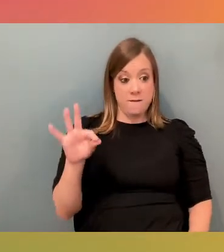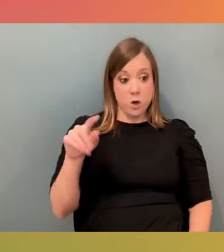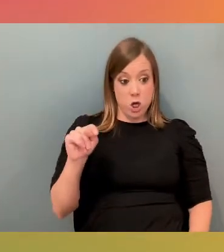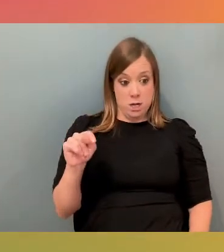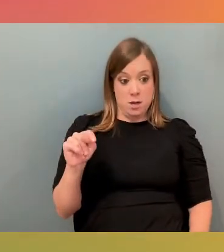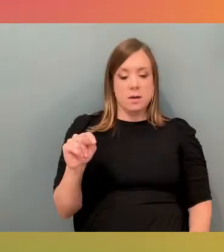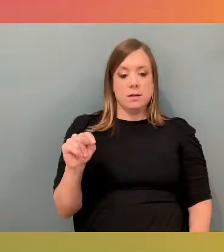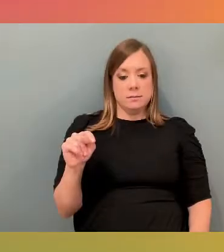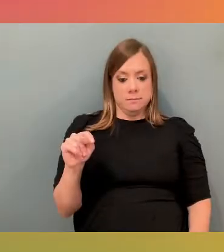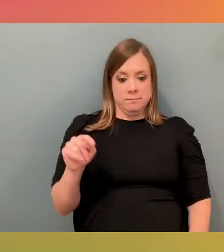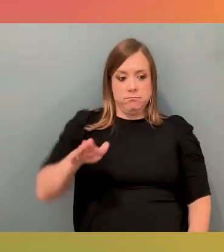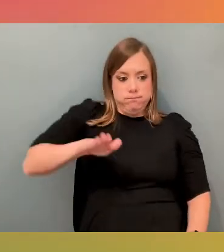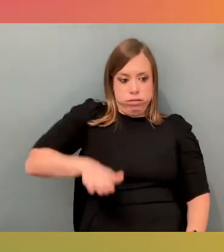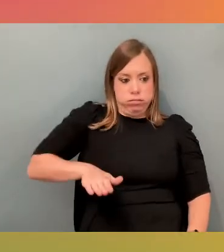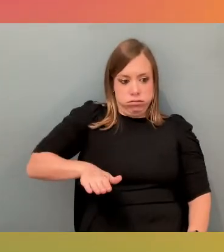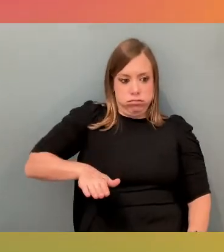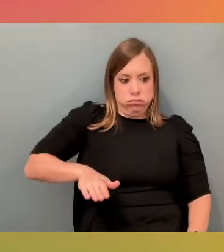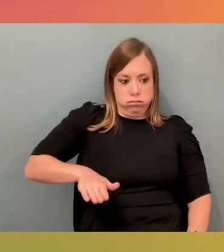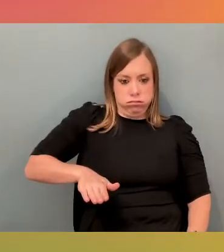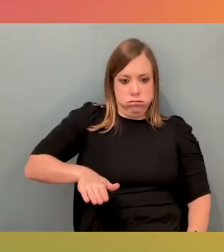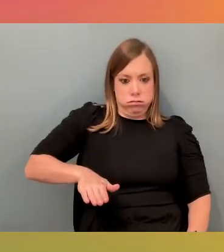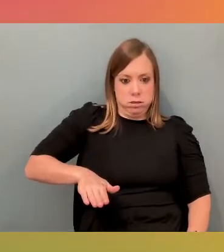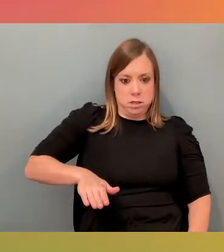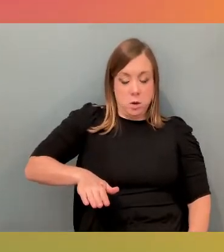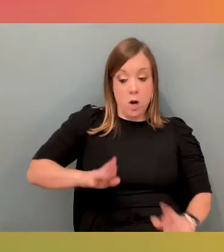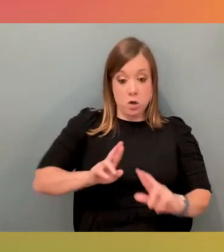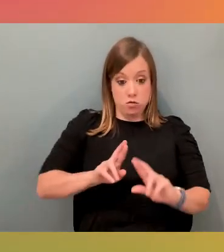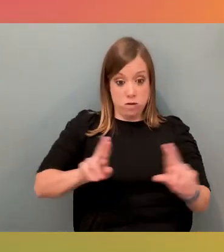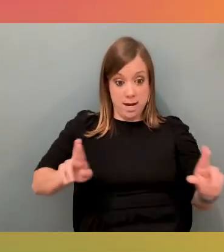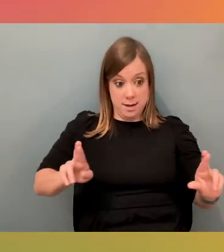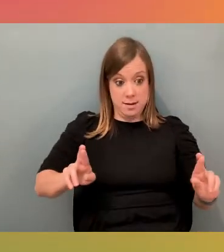down. When you're ready, find that passive version.